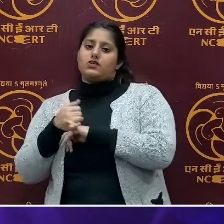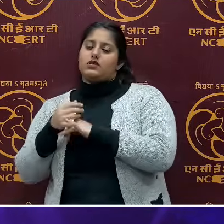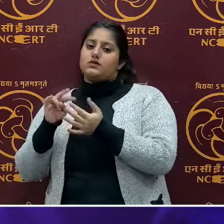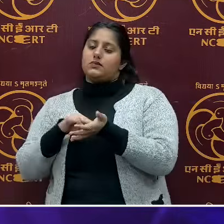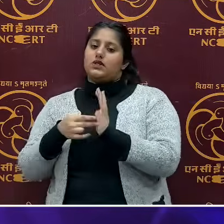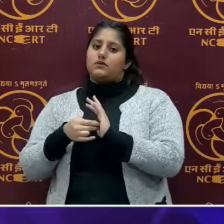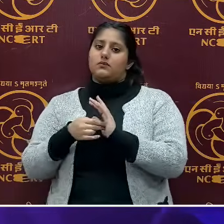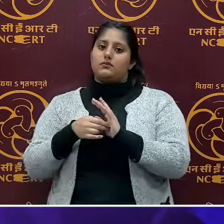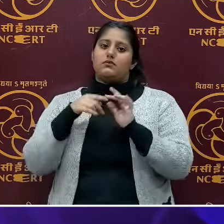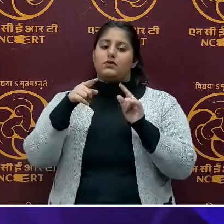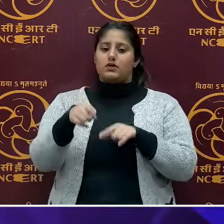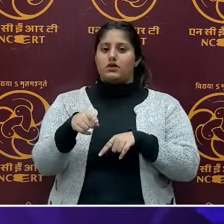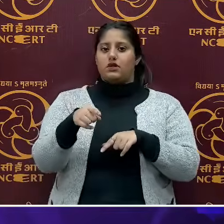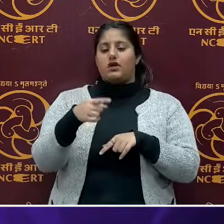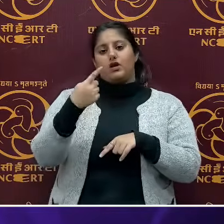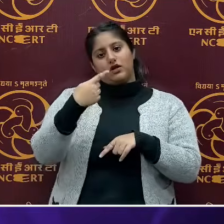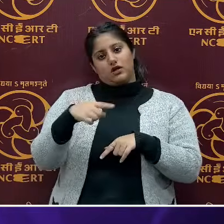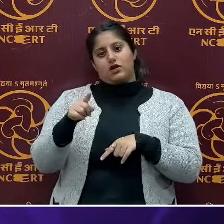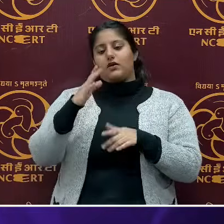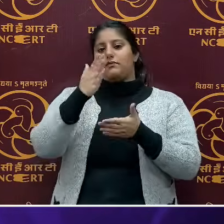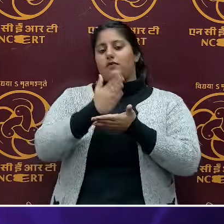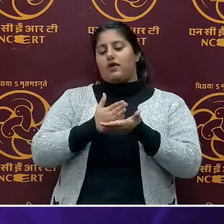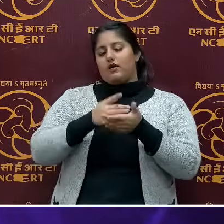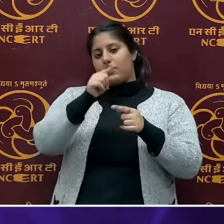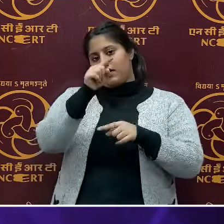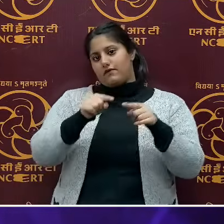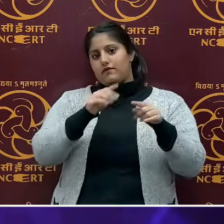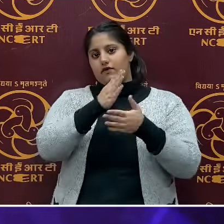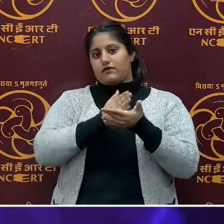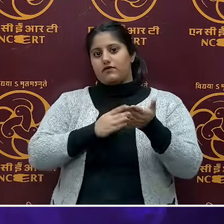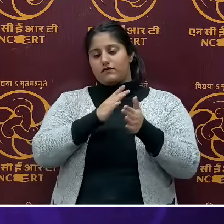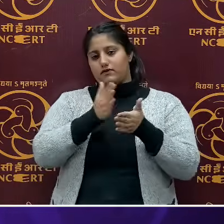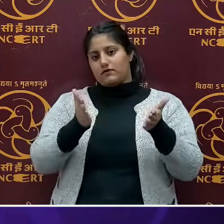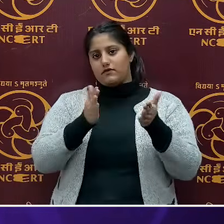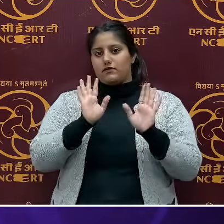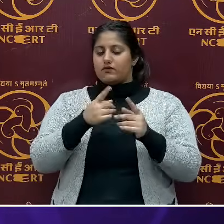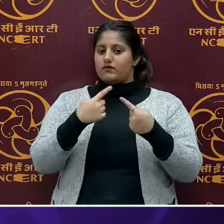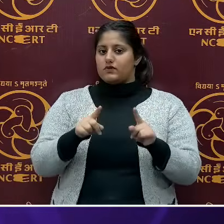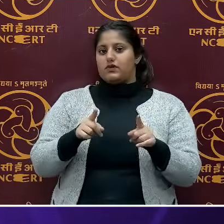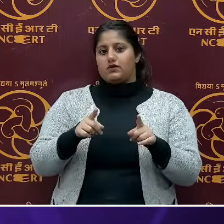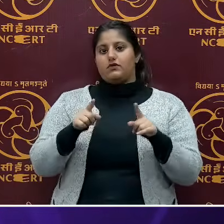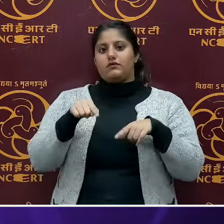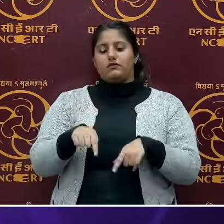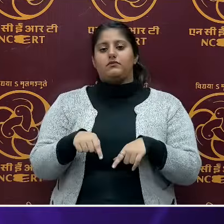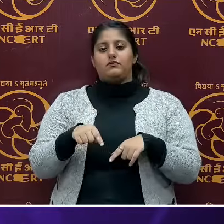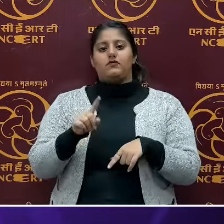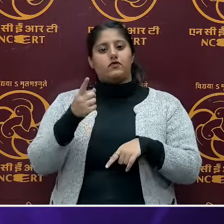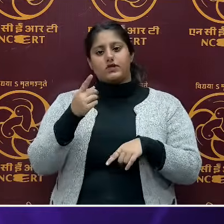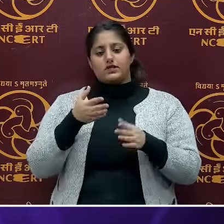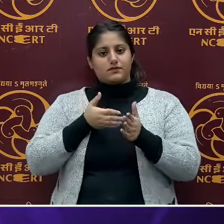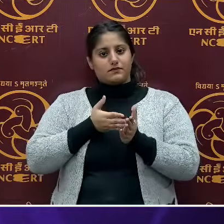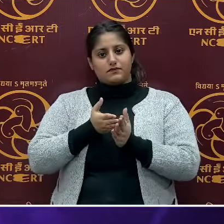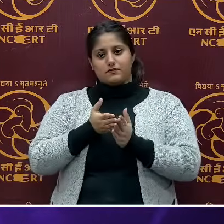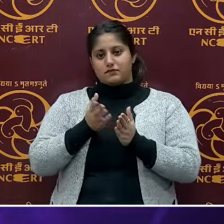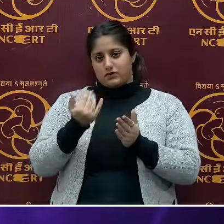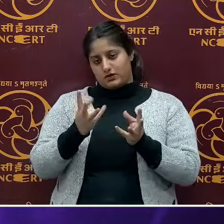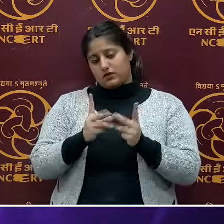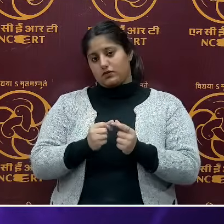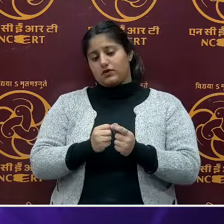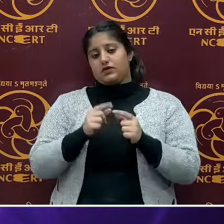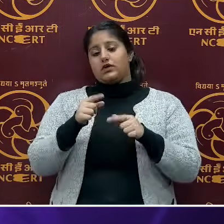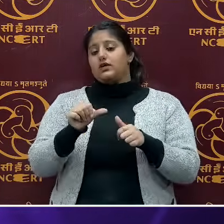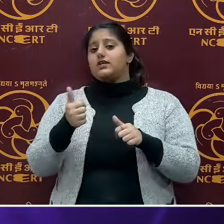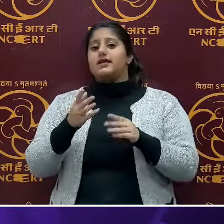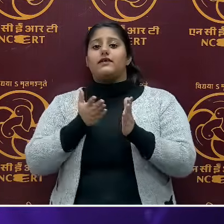what? These are in proportion. This is the first way by which you can calculate. Another